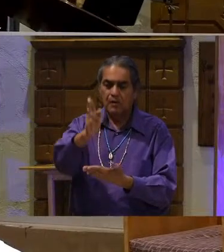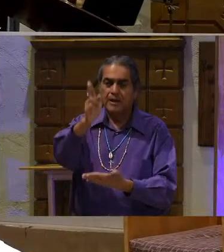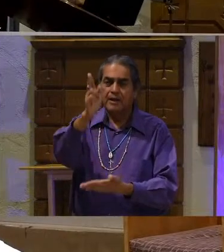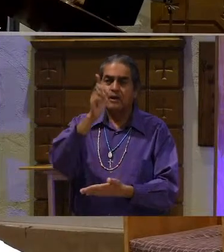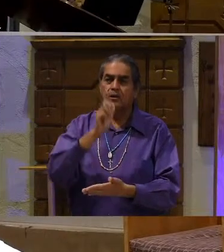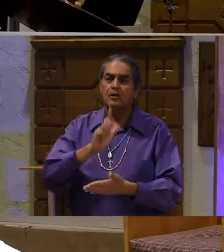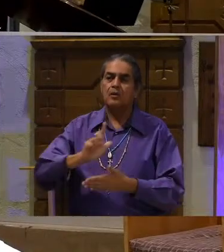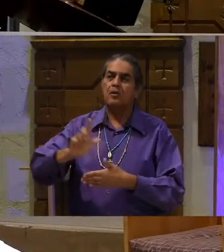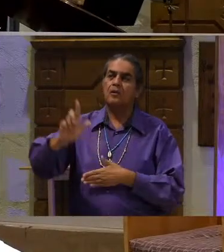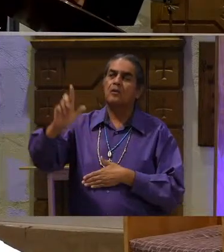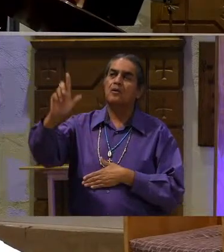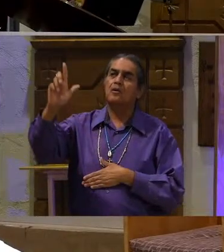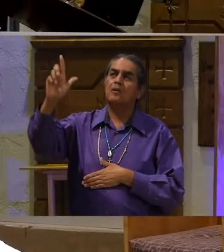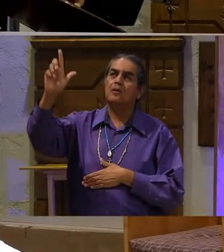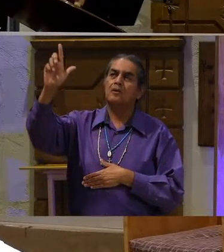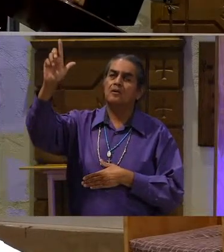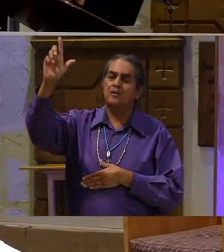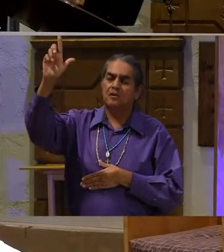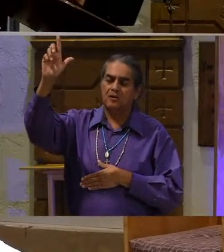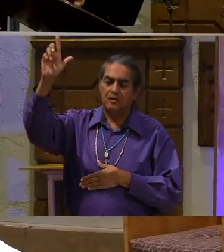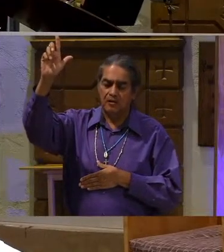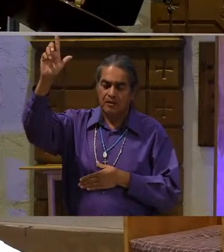holy